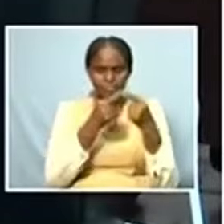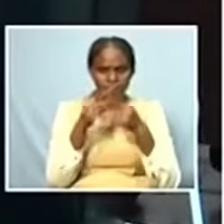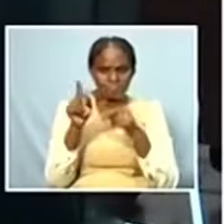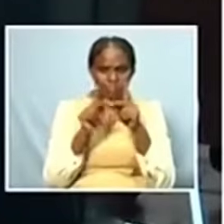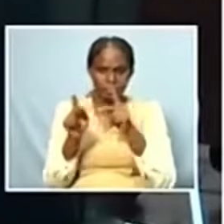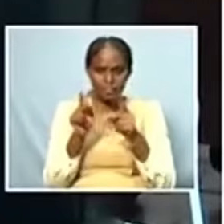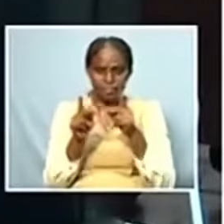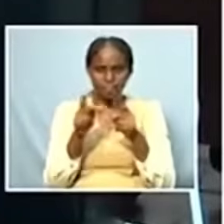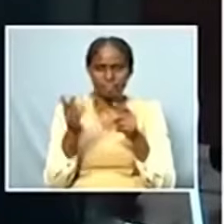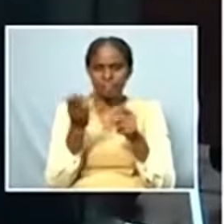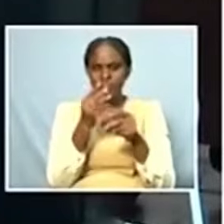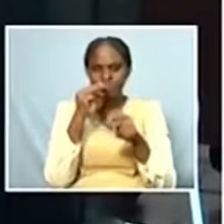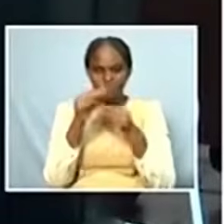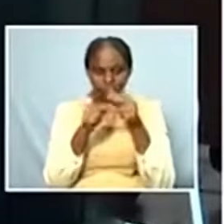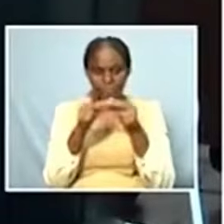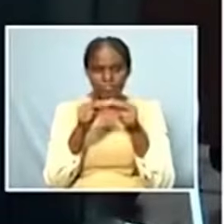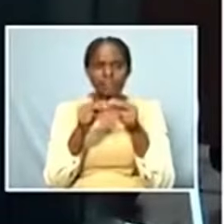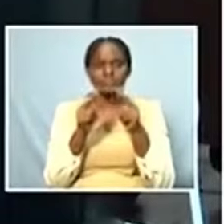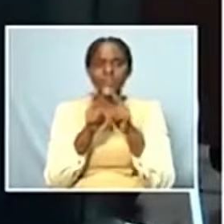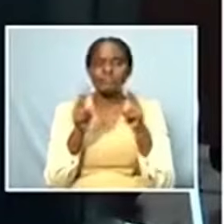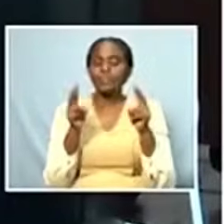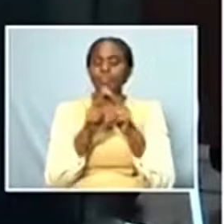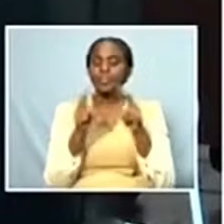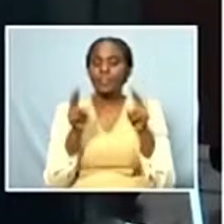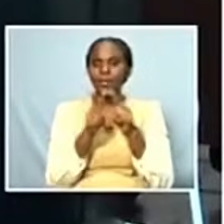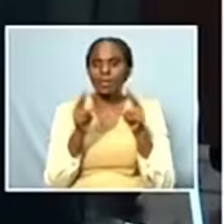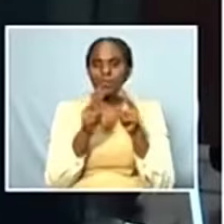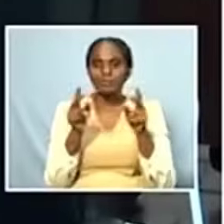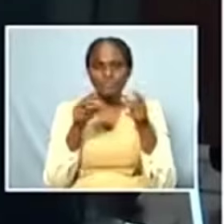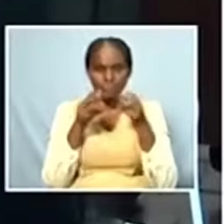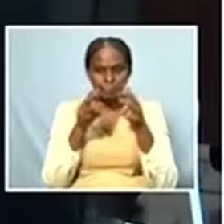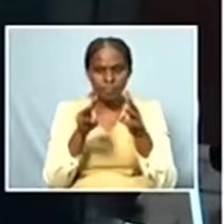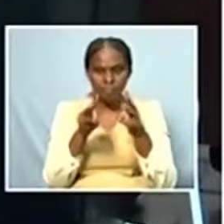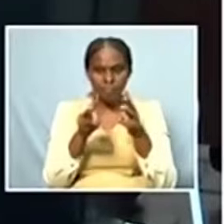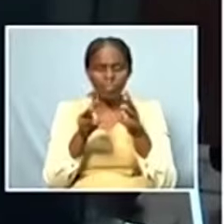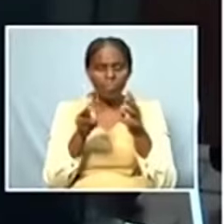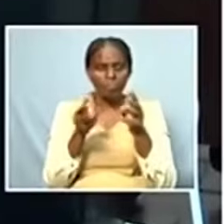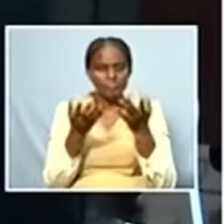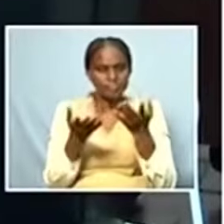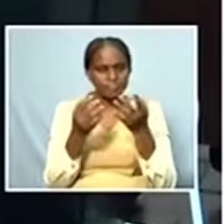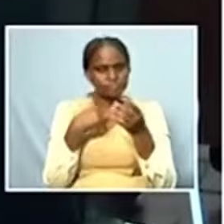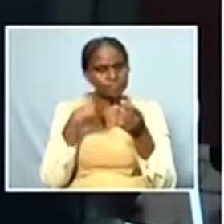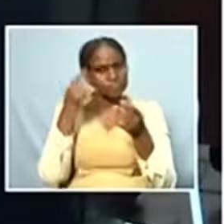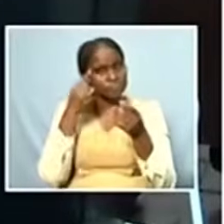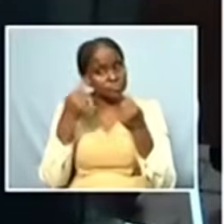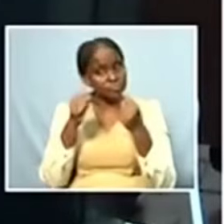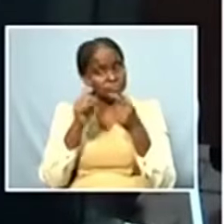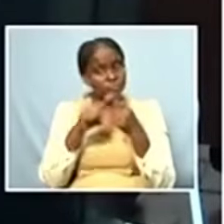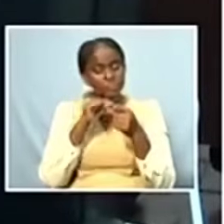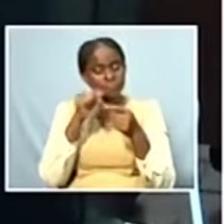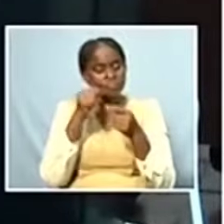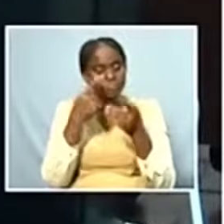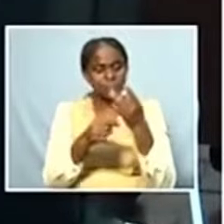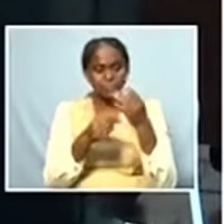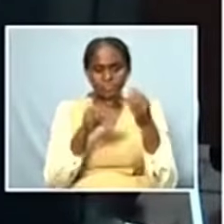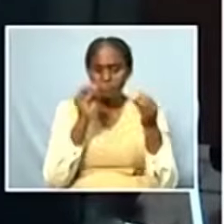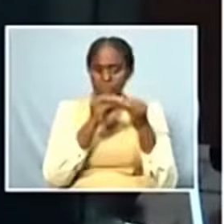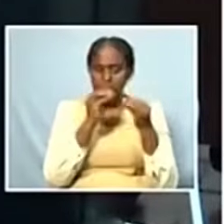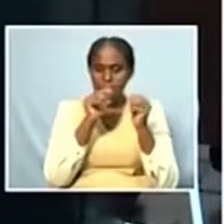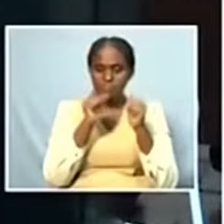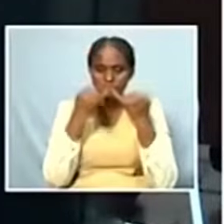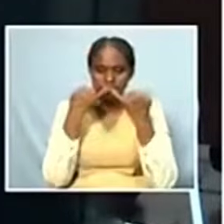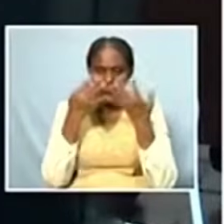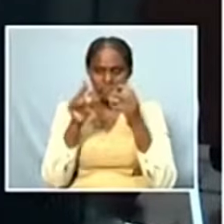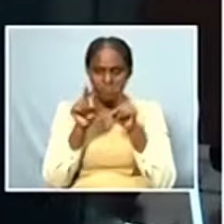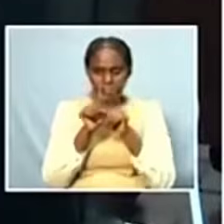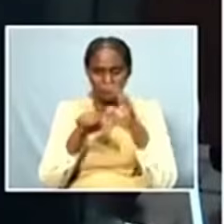people in a very conservative manner, trying not to unleash a lot that we can be informed